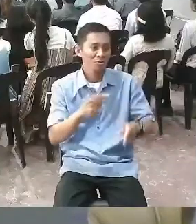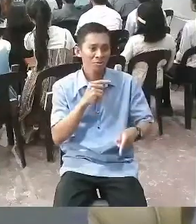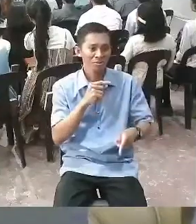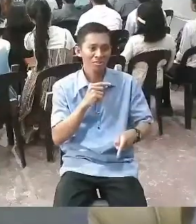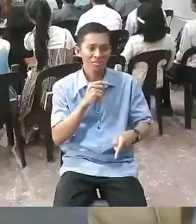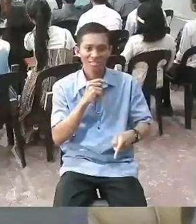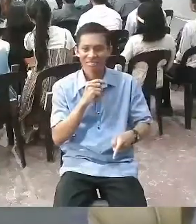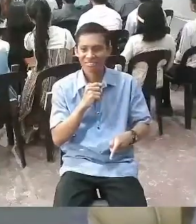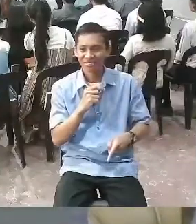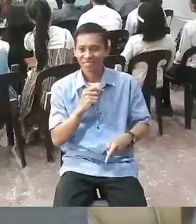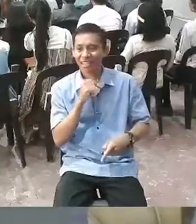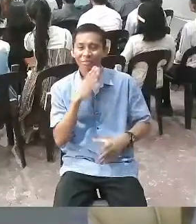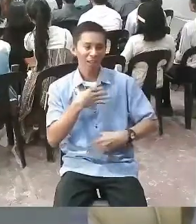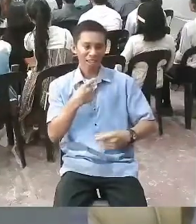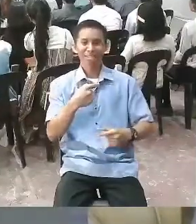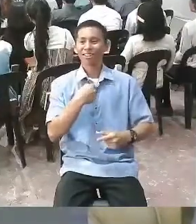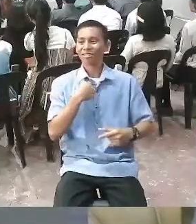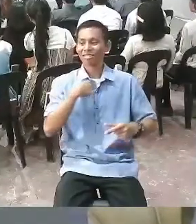just preach, okay?